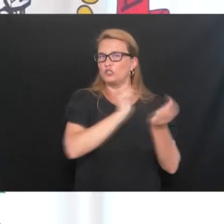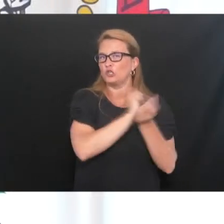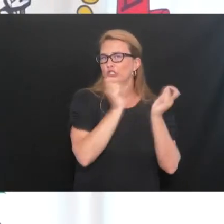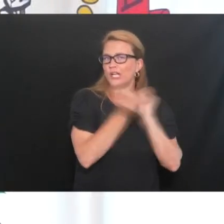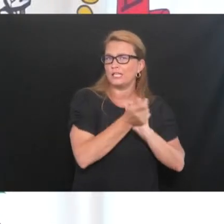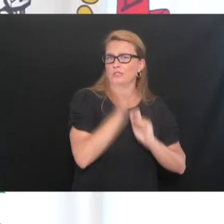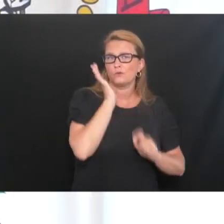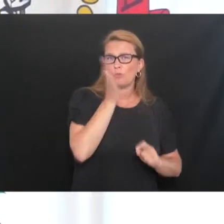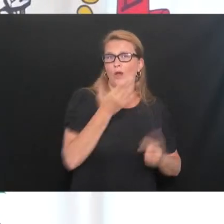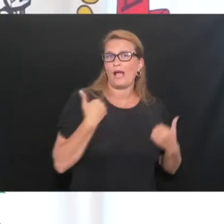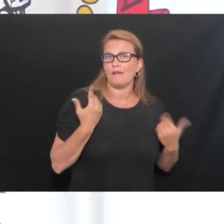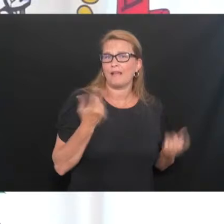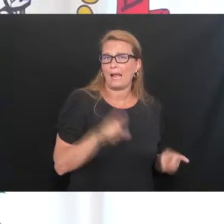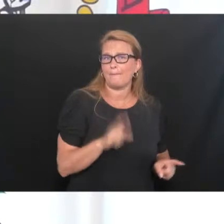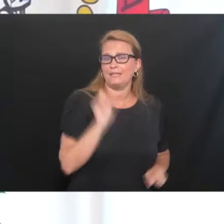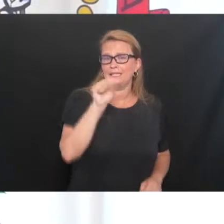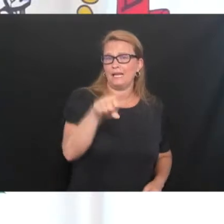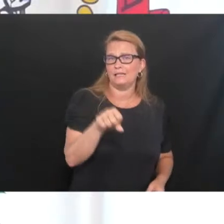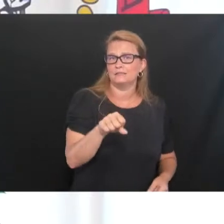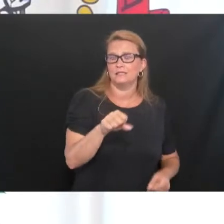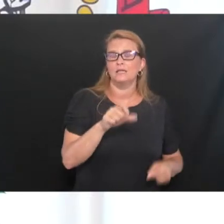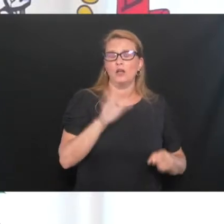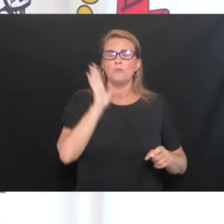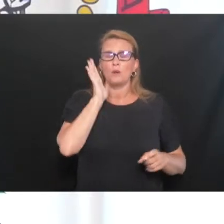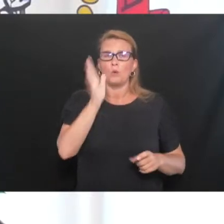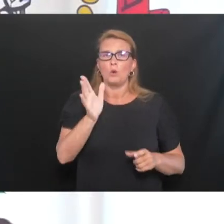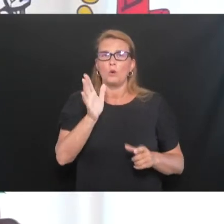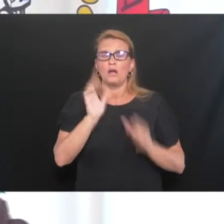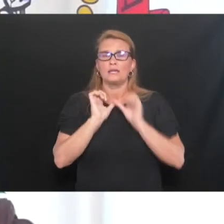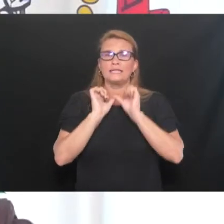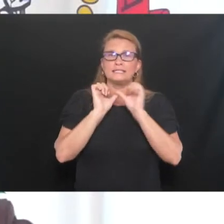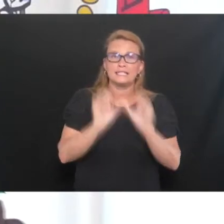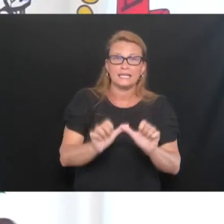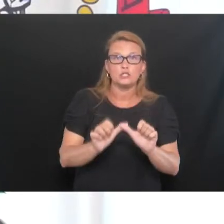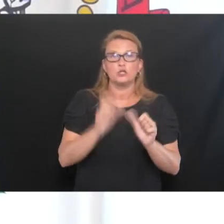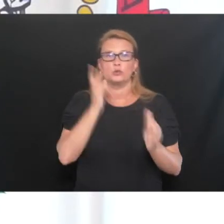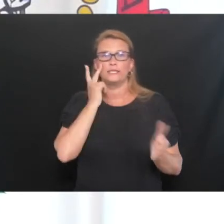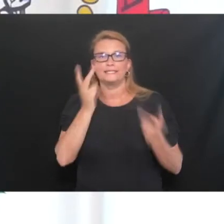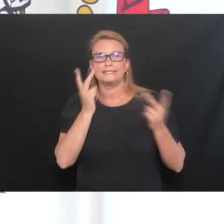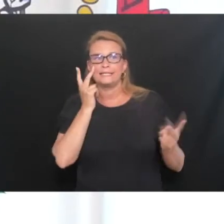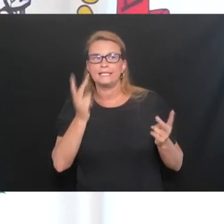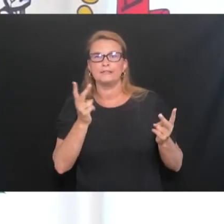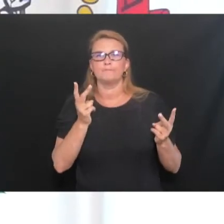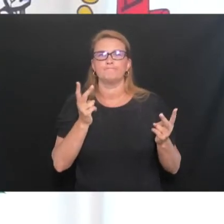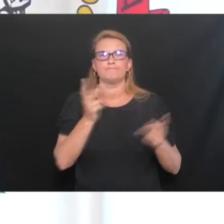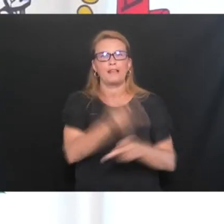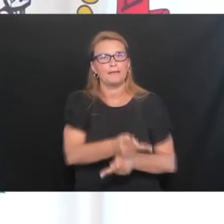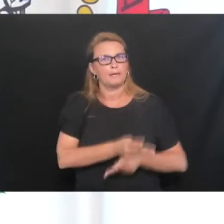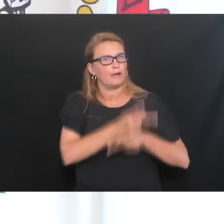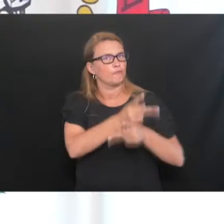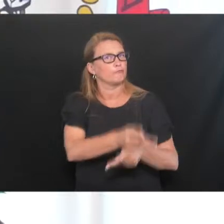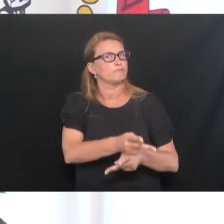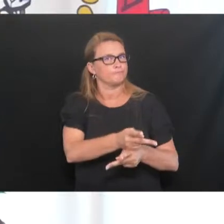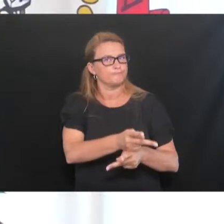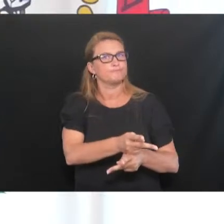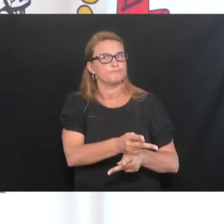whatever. But we'll continue in every way to be very cautious